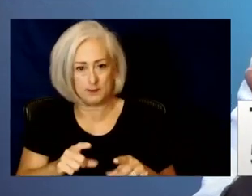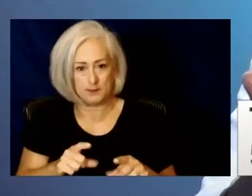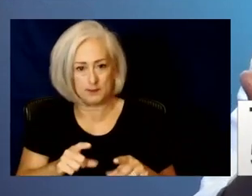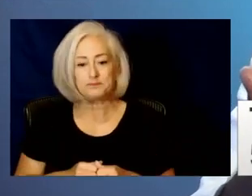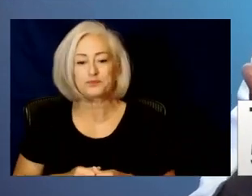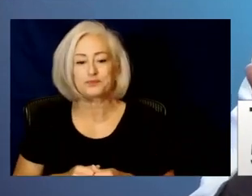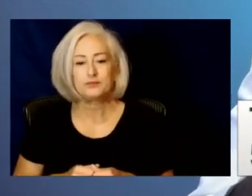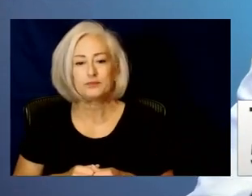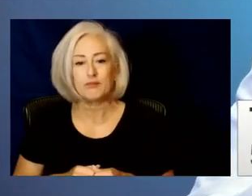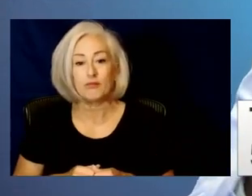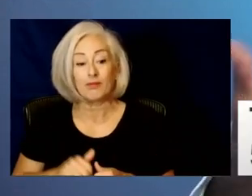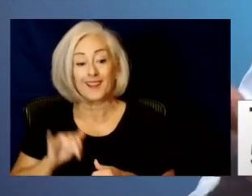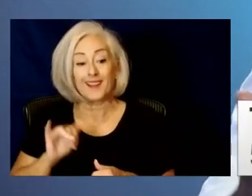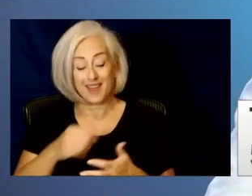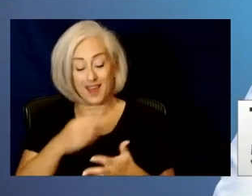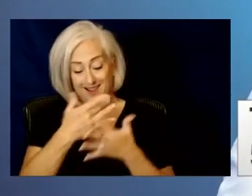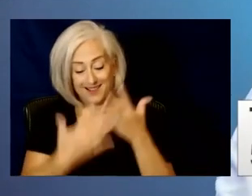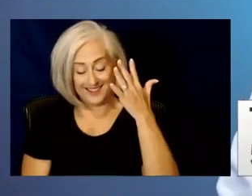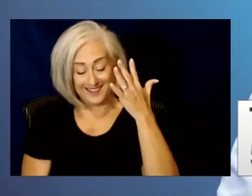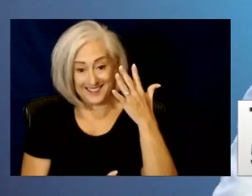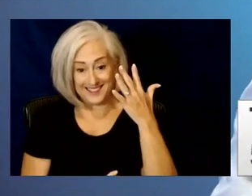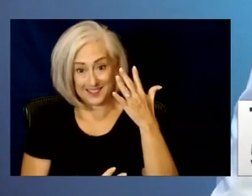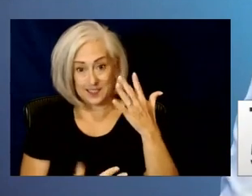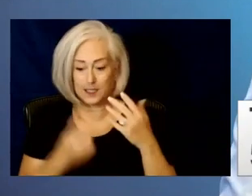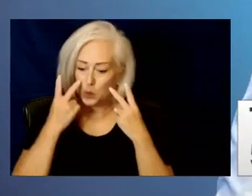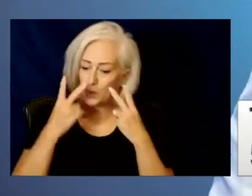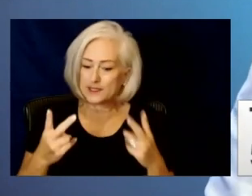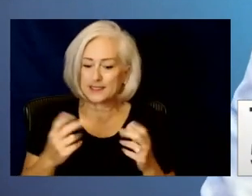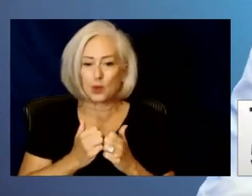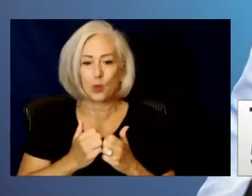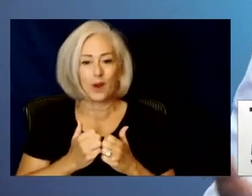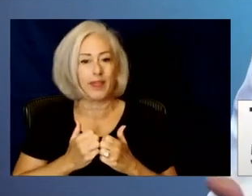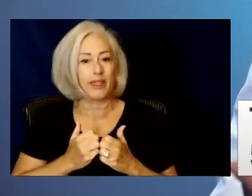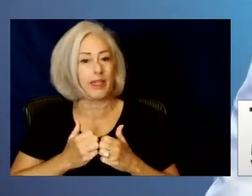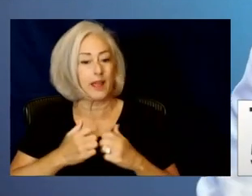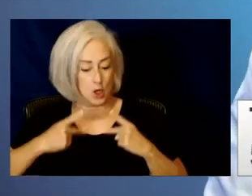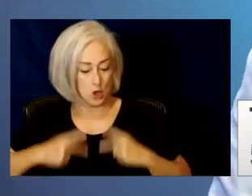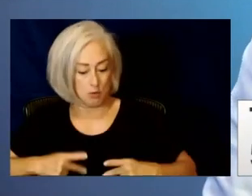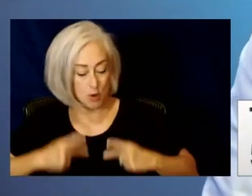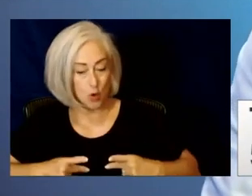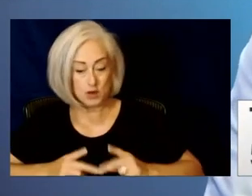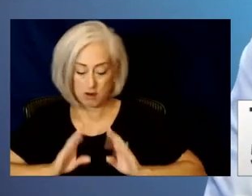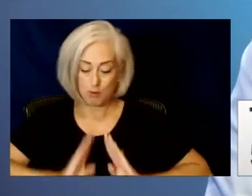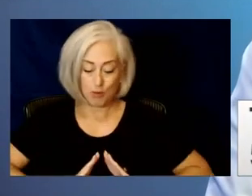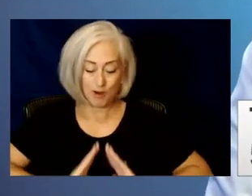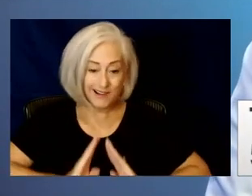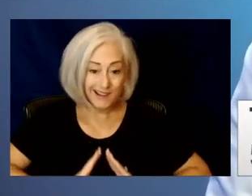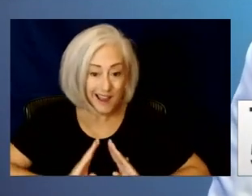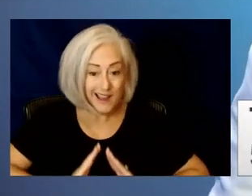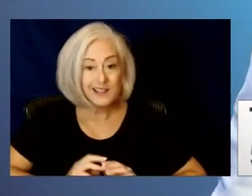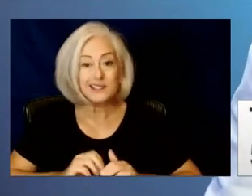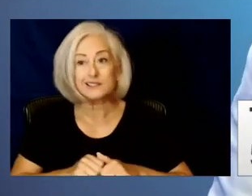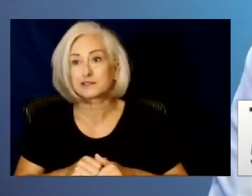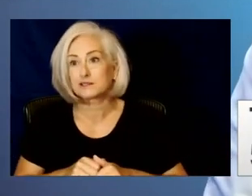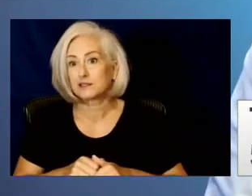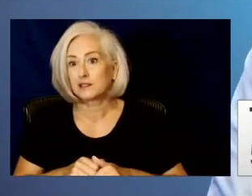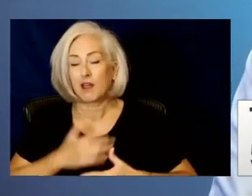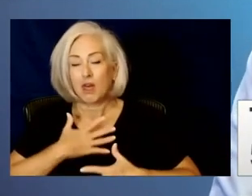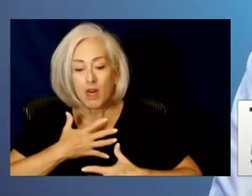are mentioned there, we see with pneumonia, we see with chronic bronchitis, we see it with our patients with emphysema and